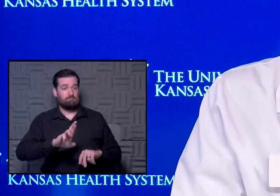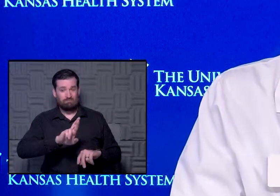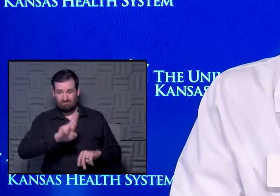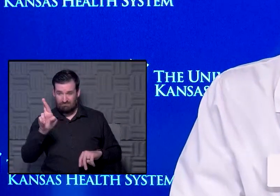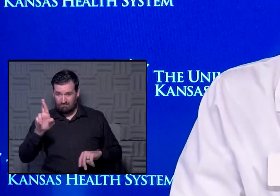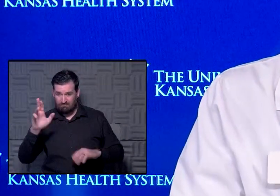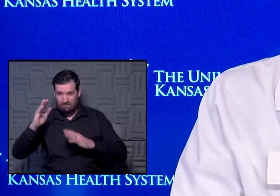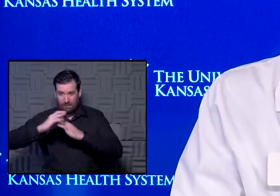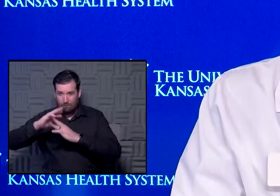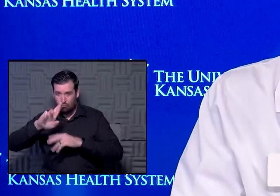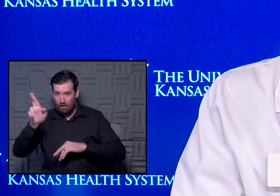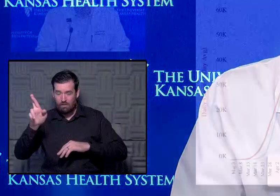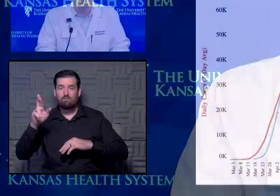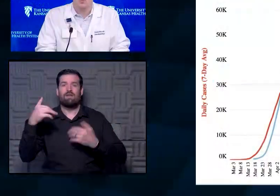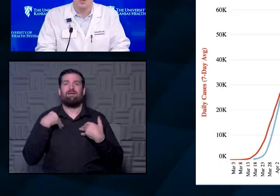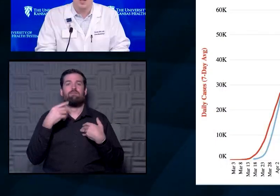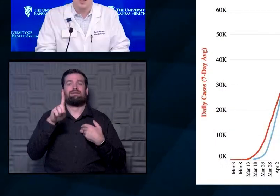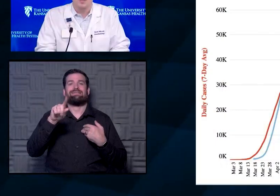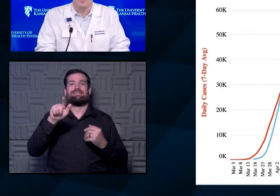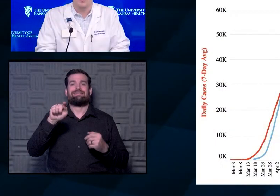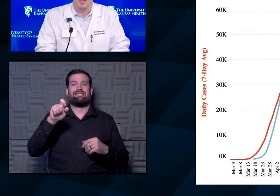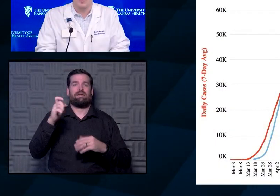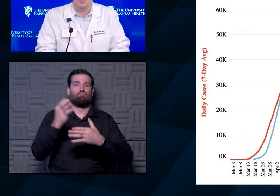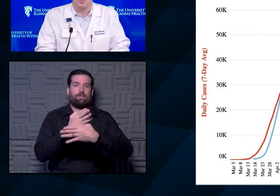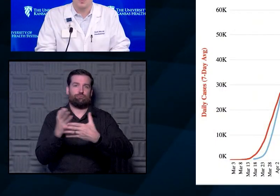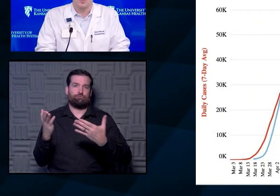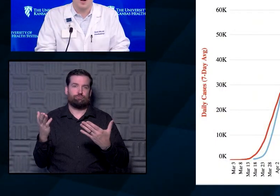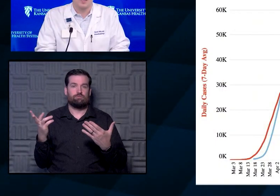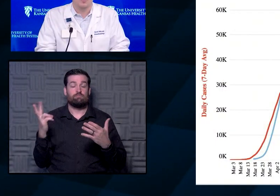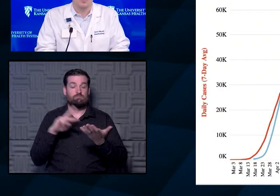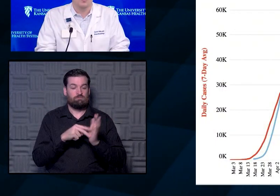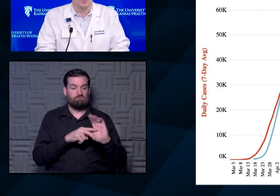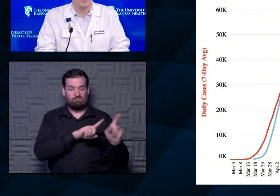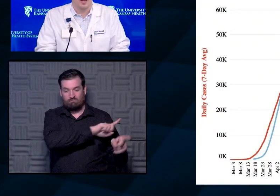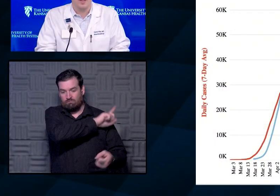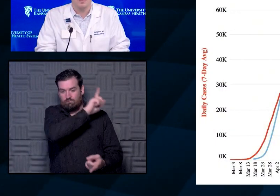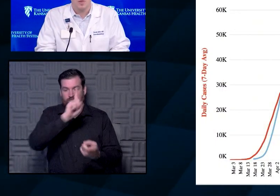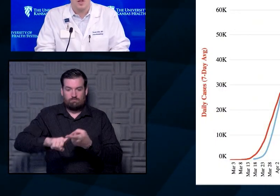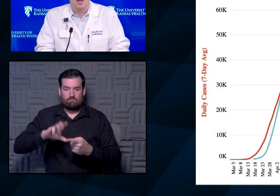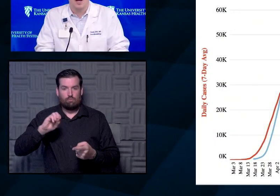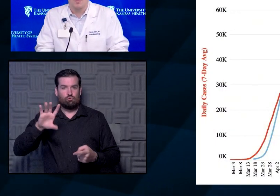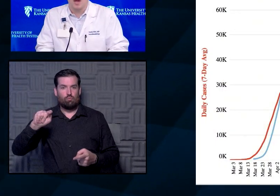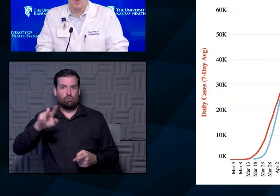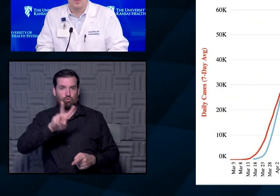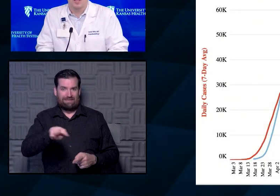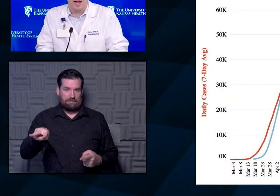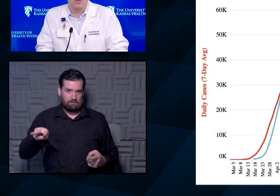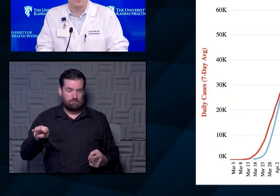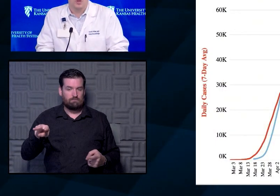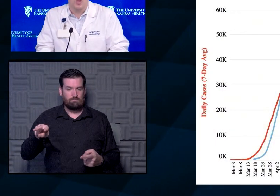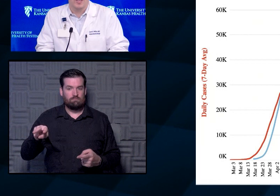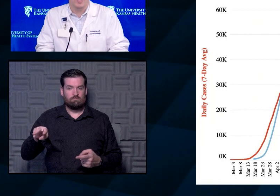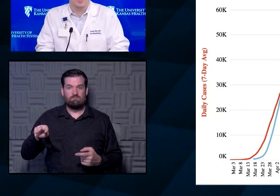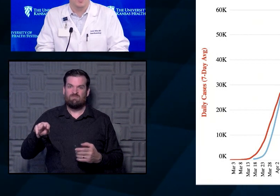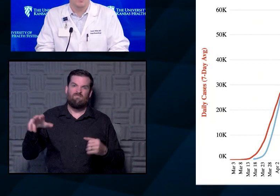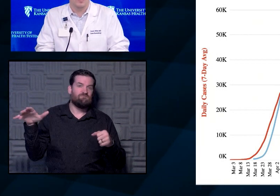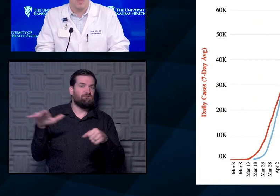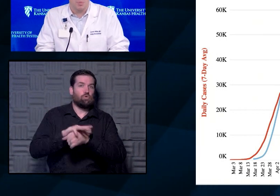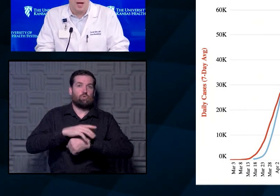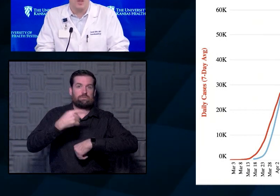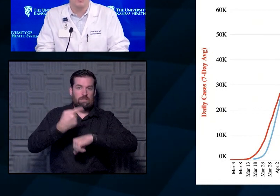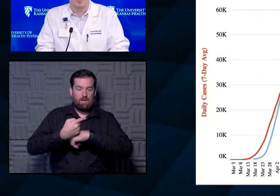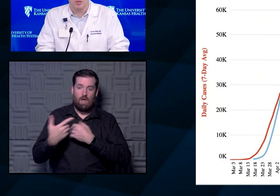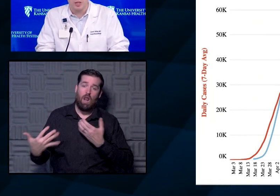corner, there's a date range. And so these slides were through October 22nd. That was the last full day